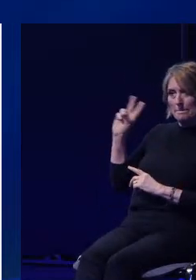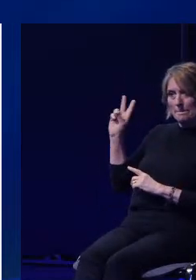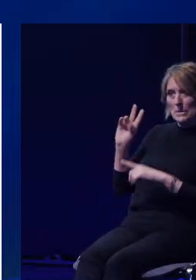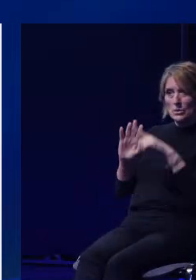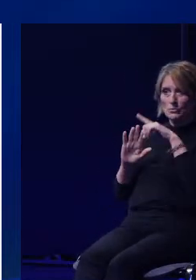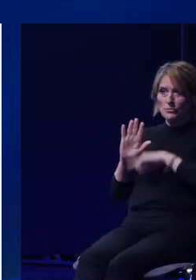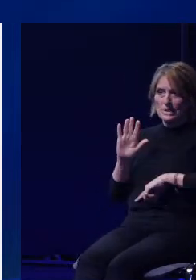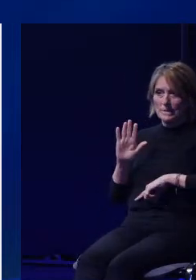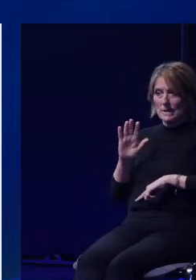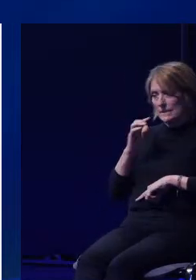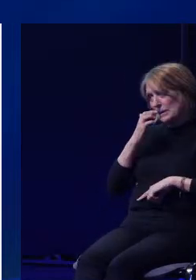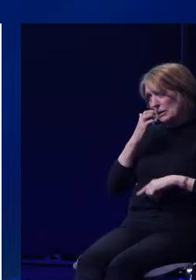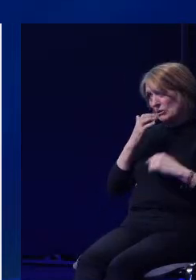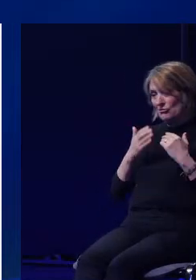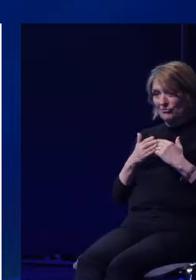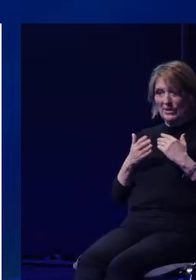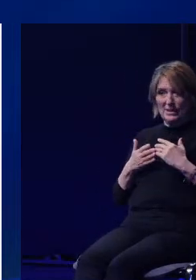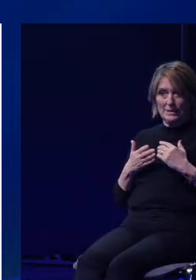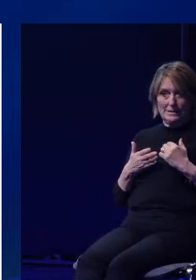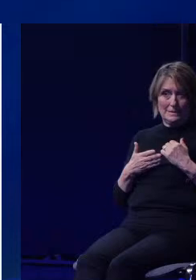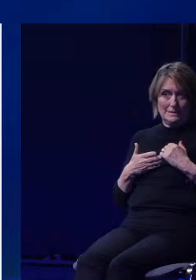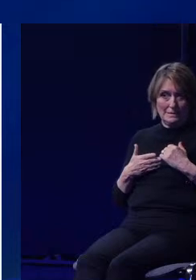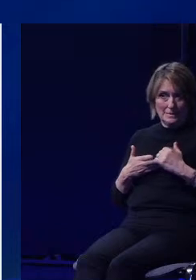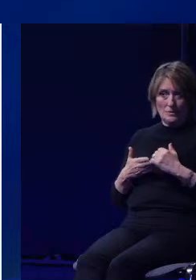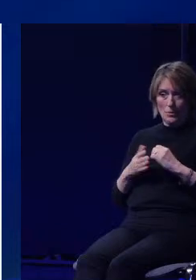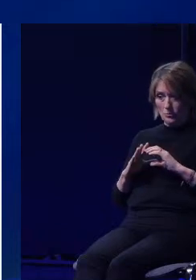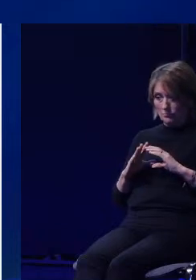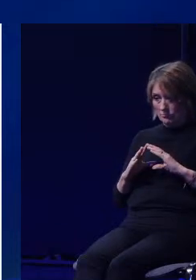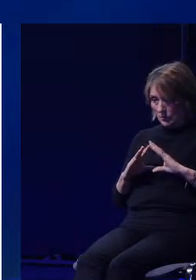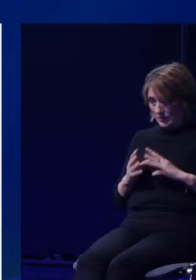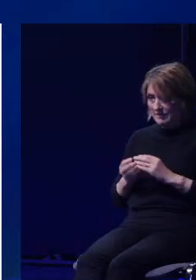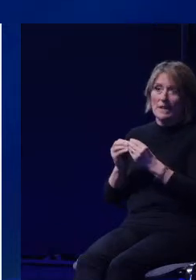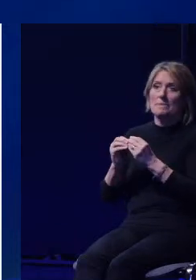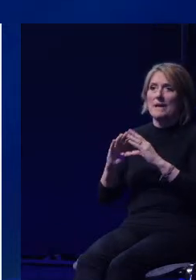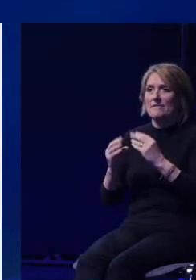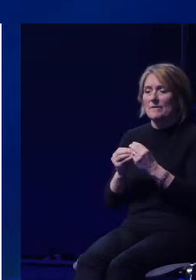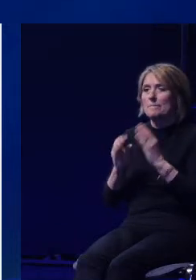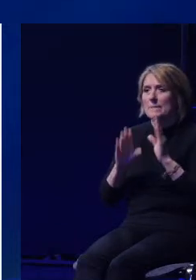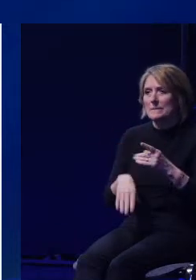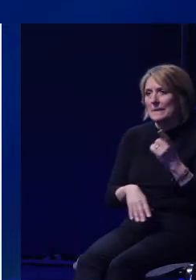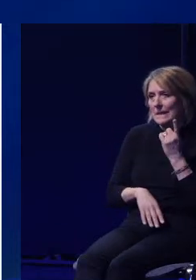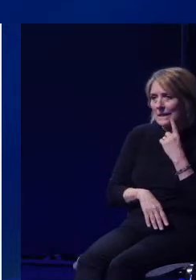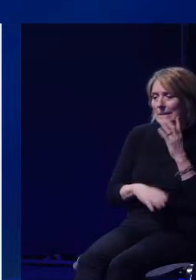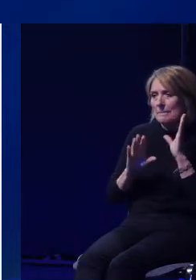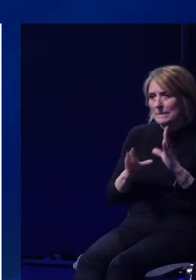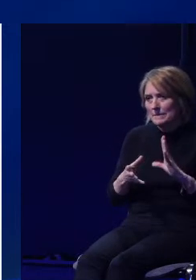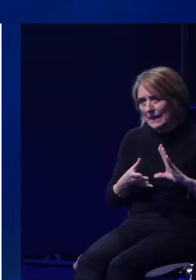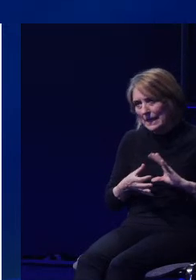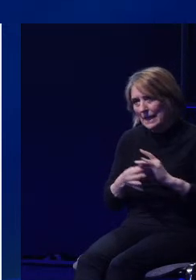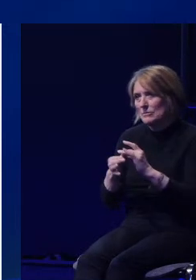principles inform the way we develop everything. It has to be easy, it has to be collaborative, it has to be real-time.